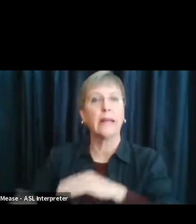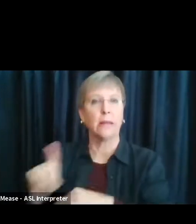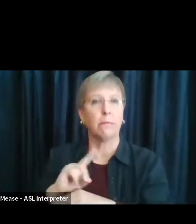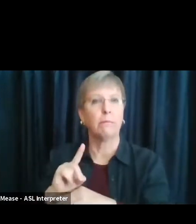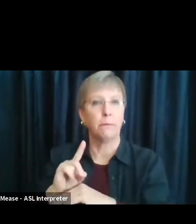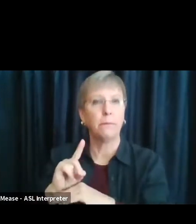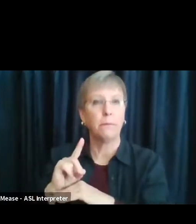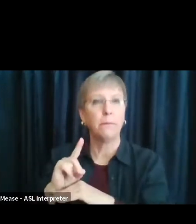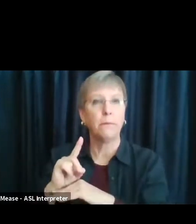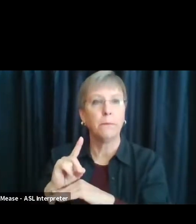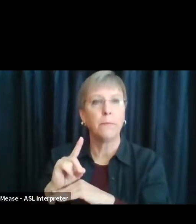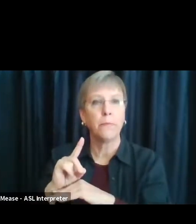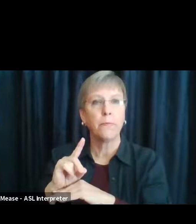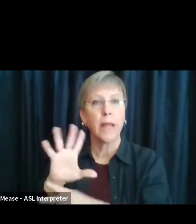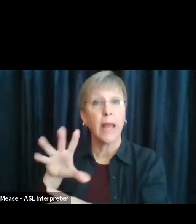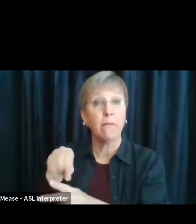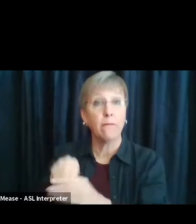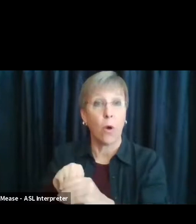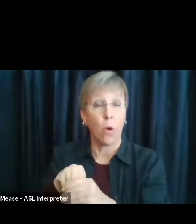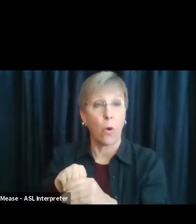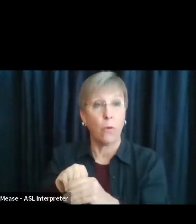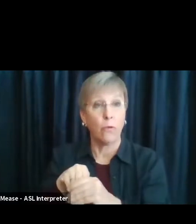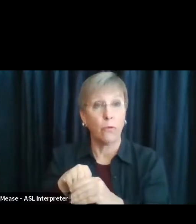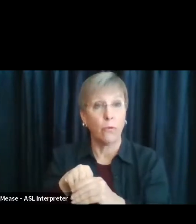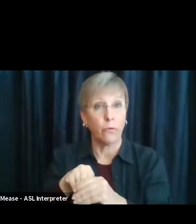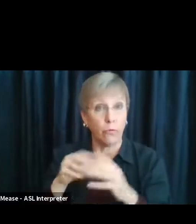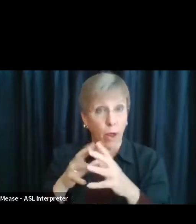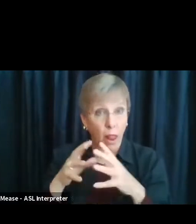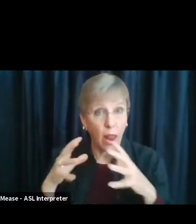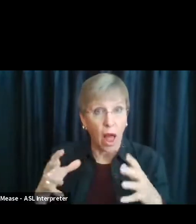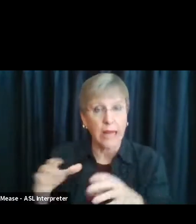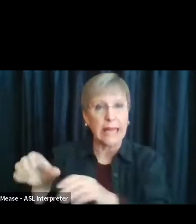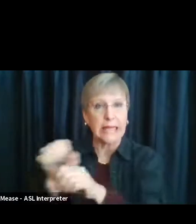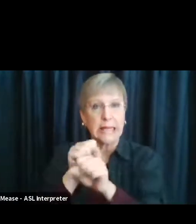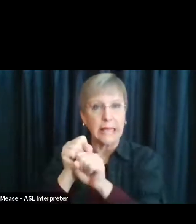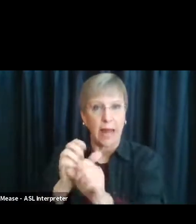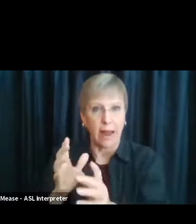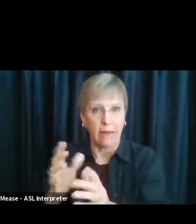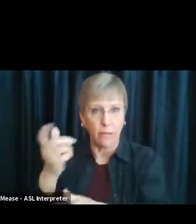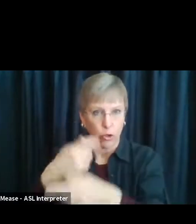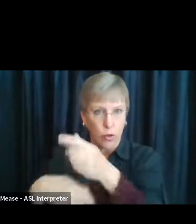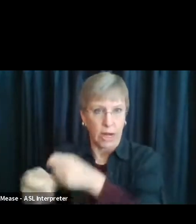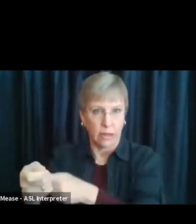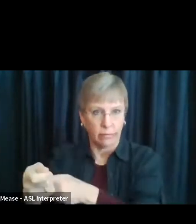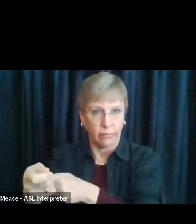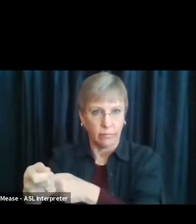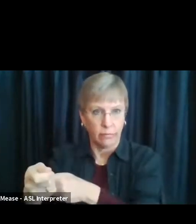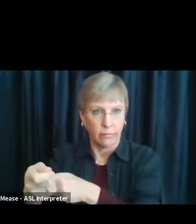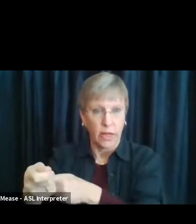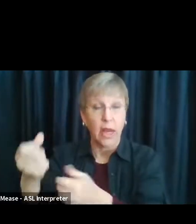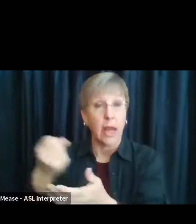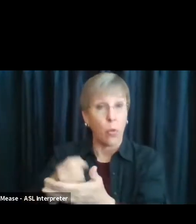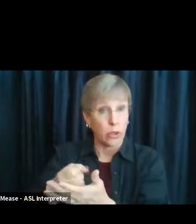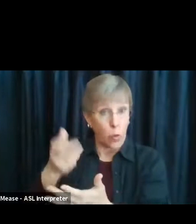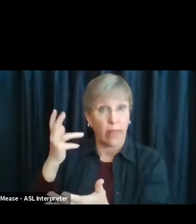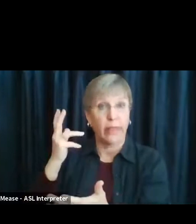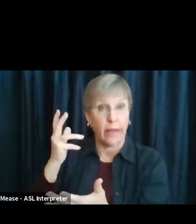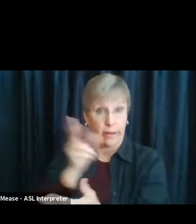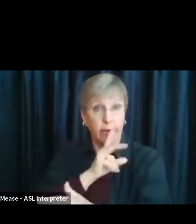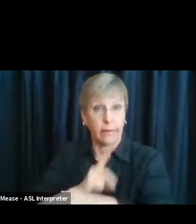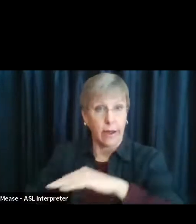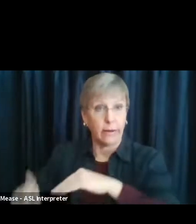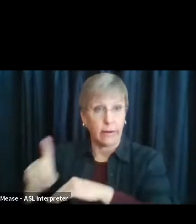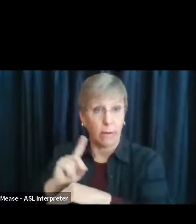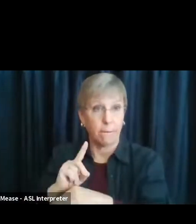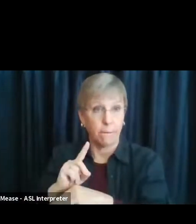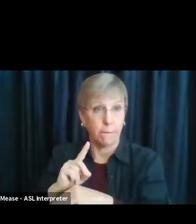been involved majorly in the slave trade, and it was a rich kingdom and going